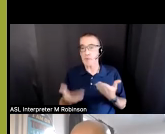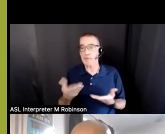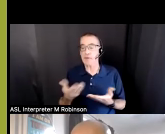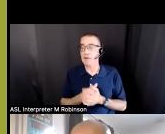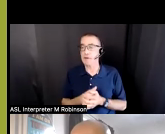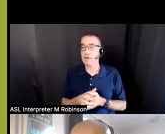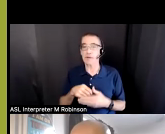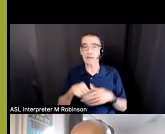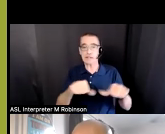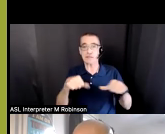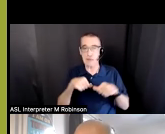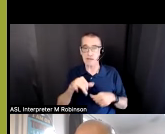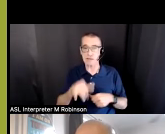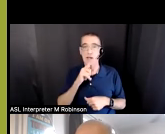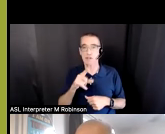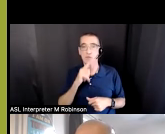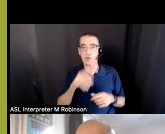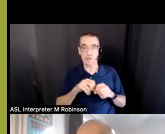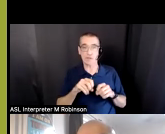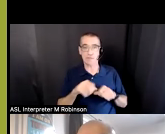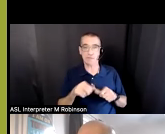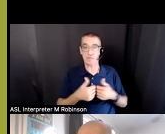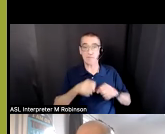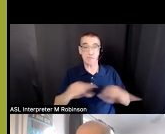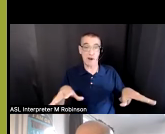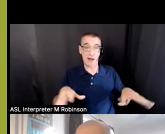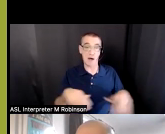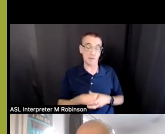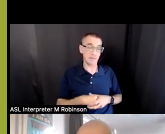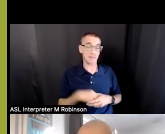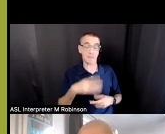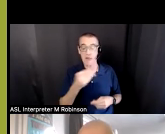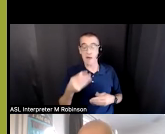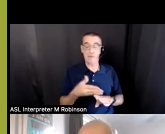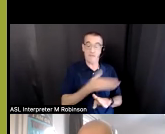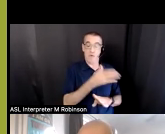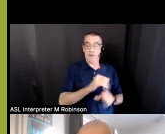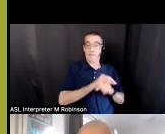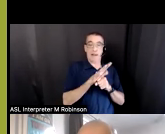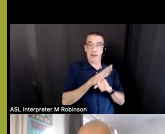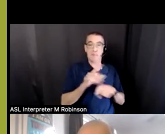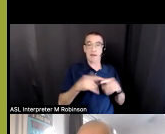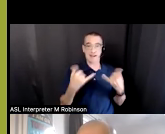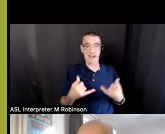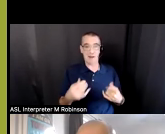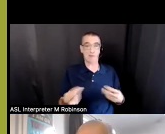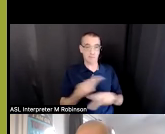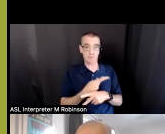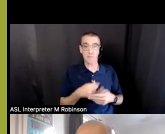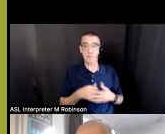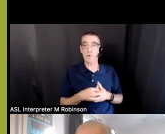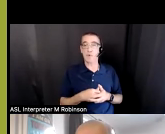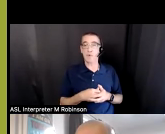in spaces that are pretty spread out, and so even before the pandemic, but especially now,